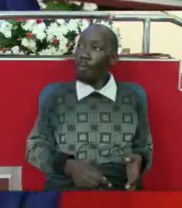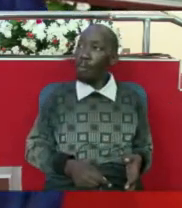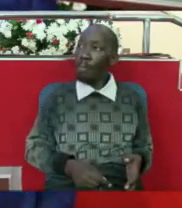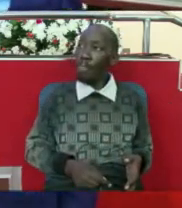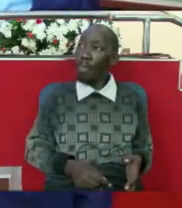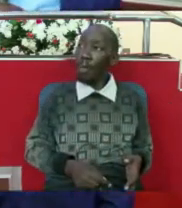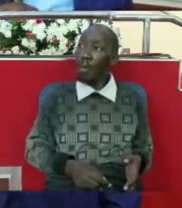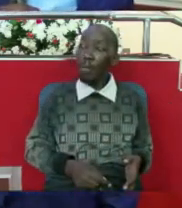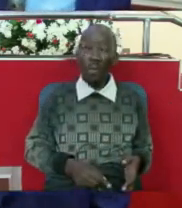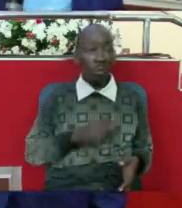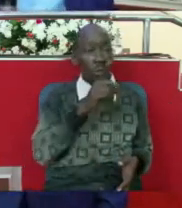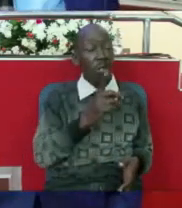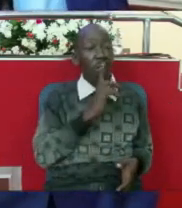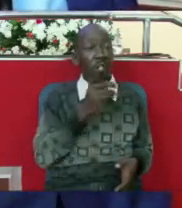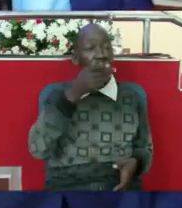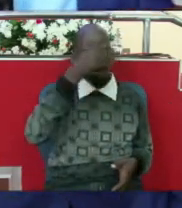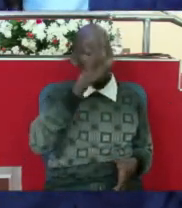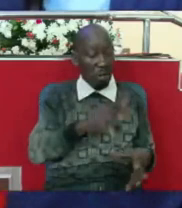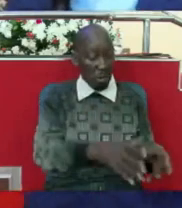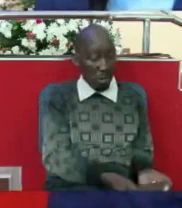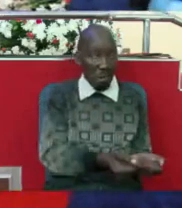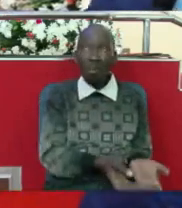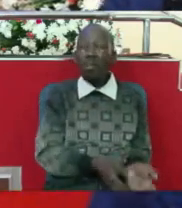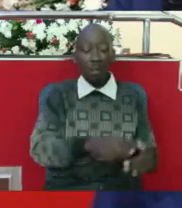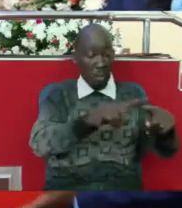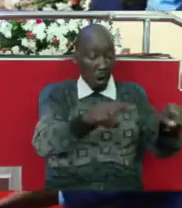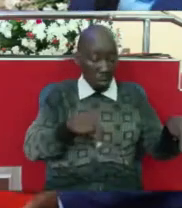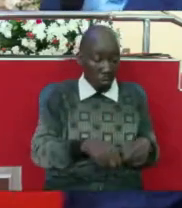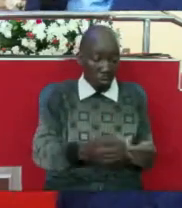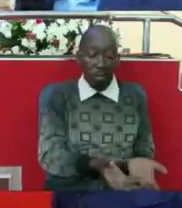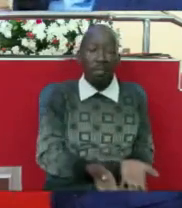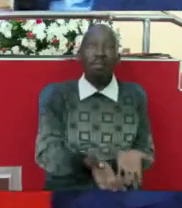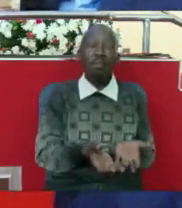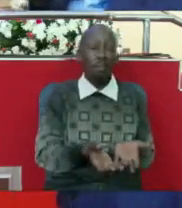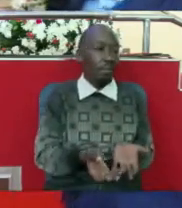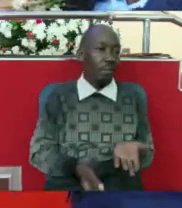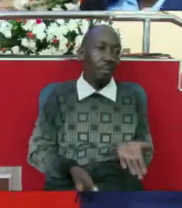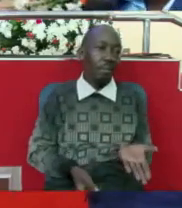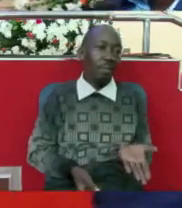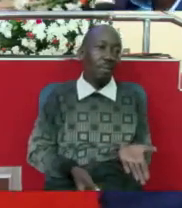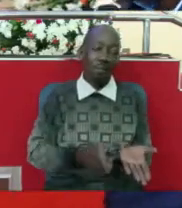Please do not say that God put me in that box. Usiseme Mungu amenichukua katika sanduku lile.